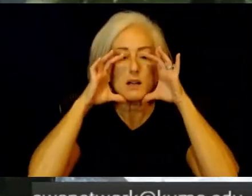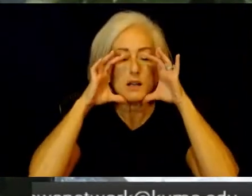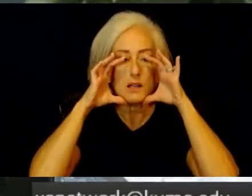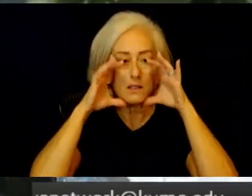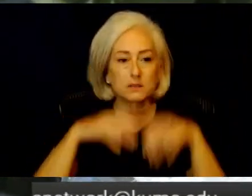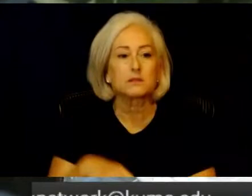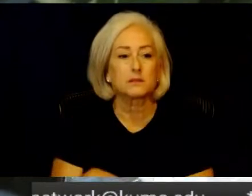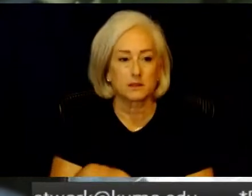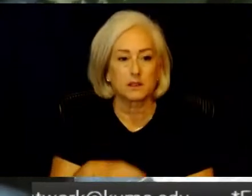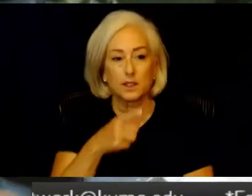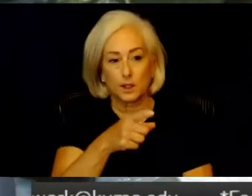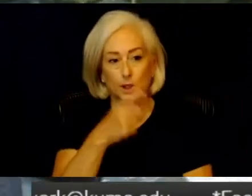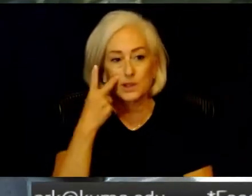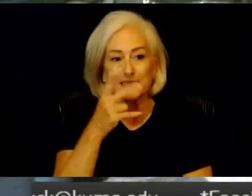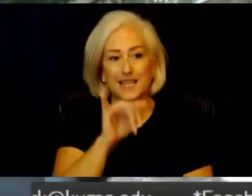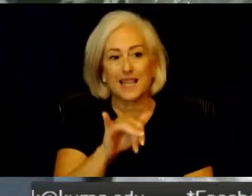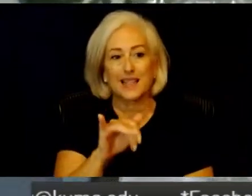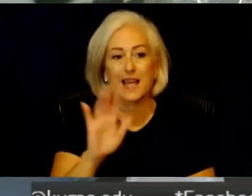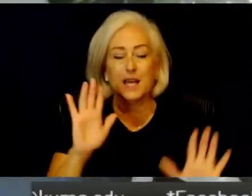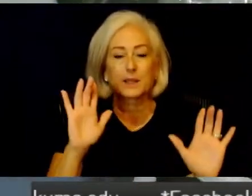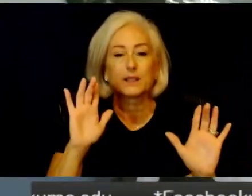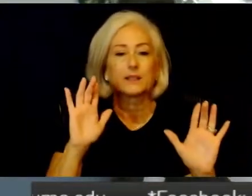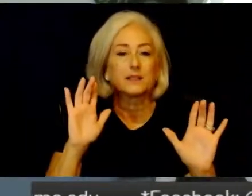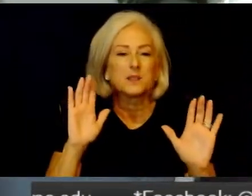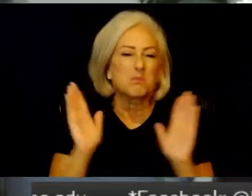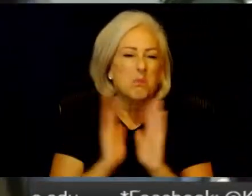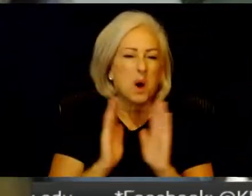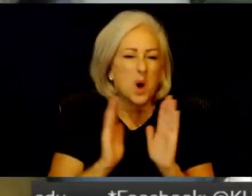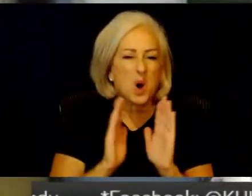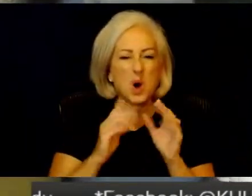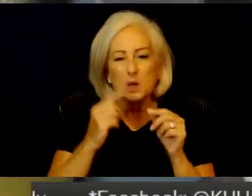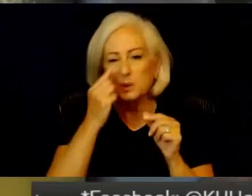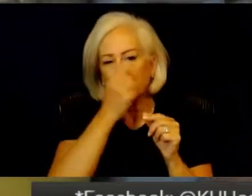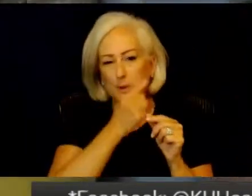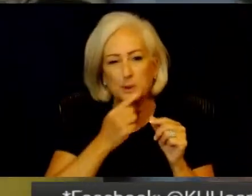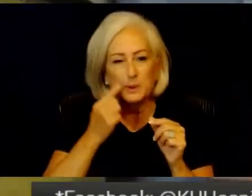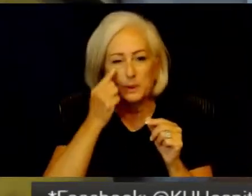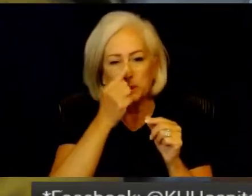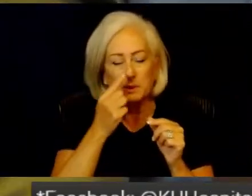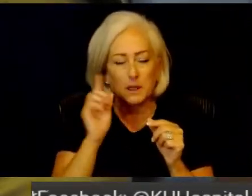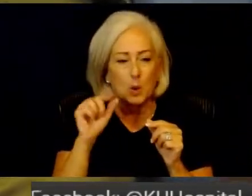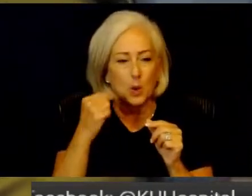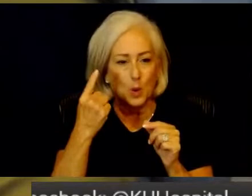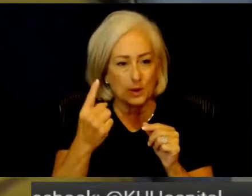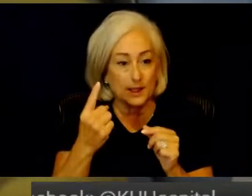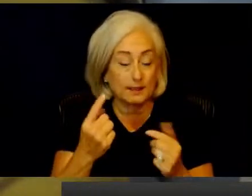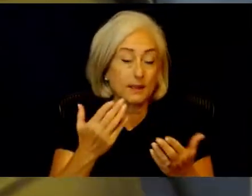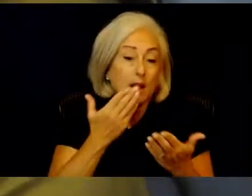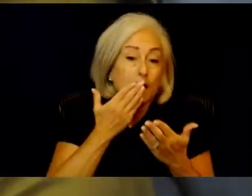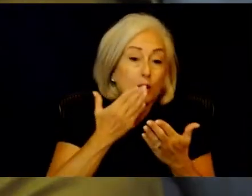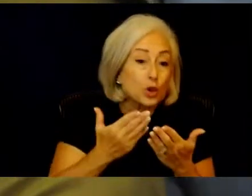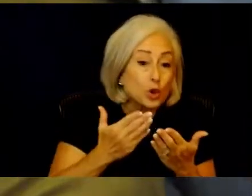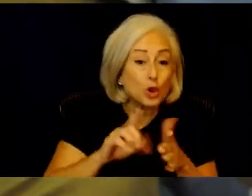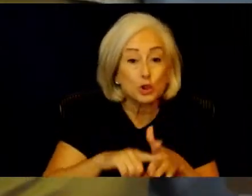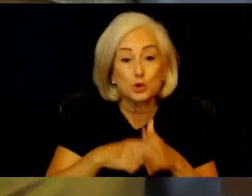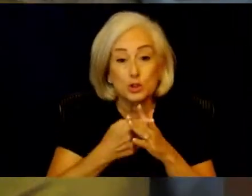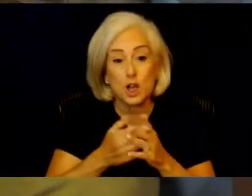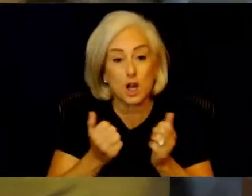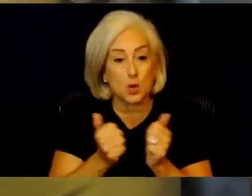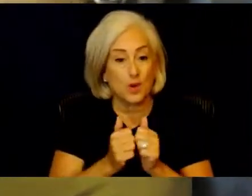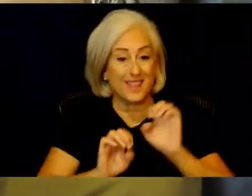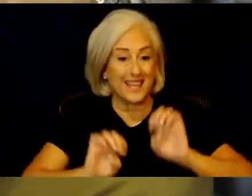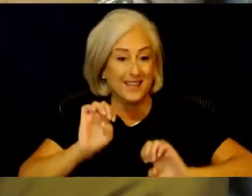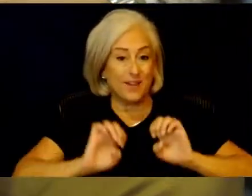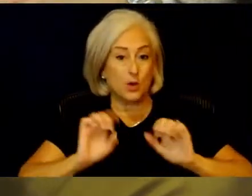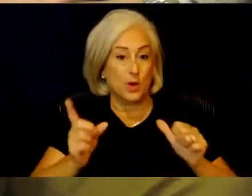huge obtrusion on the face. And then I would also like to tell folks that, you know, it's good to just get started with evaluation, because you may end up having